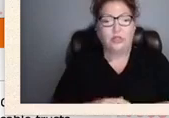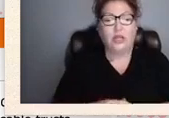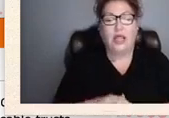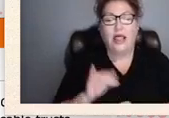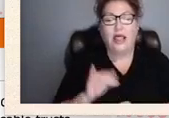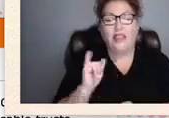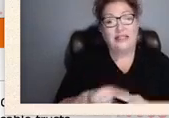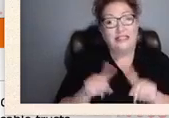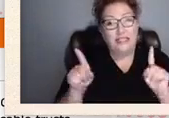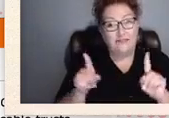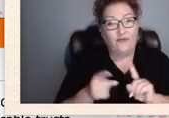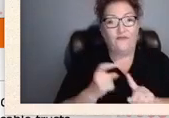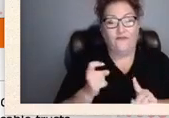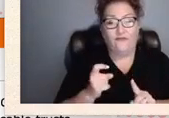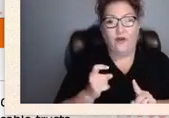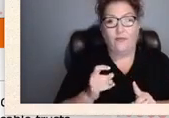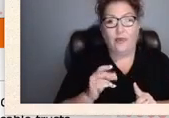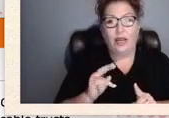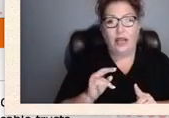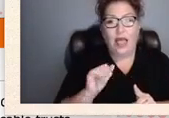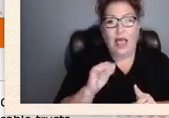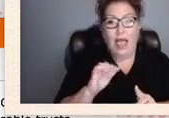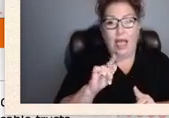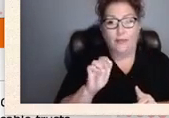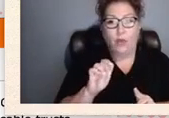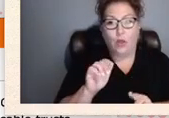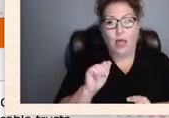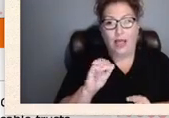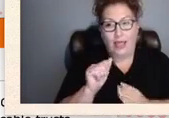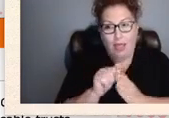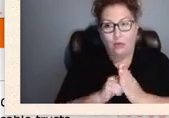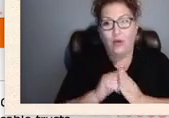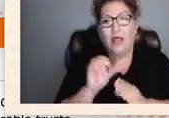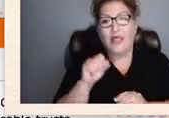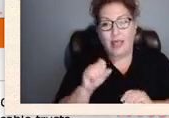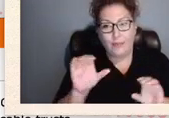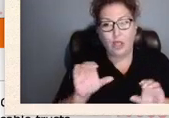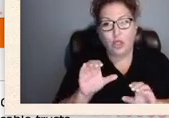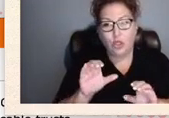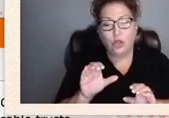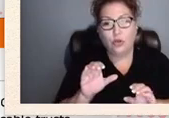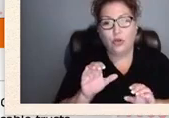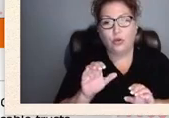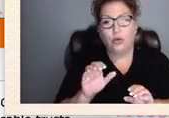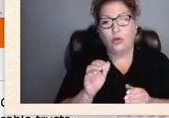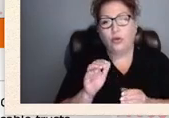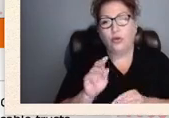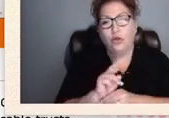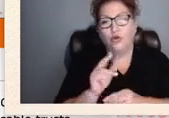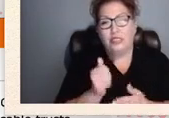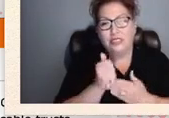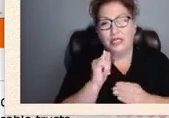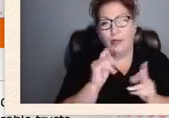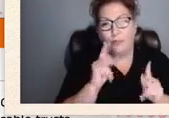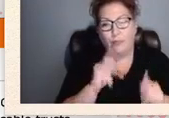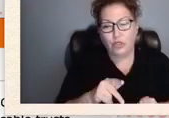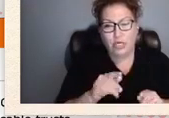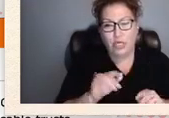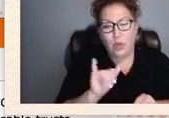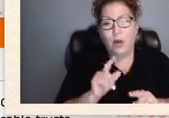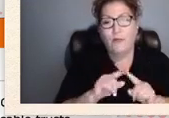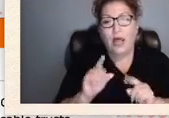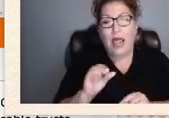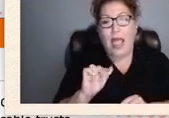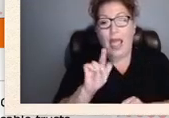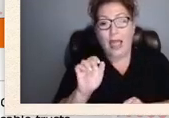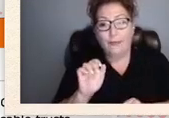ABLE account. ABLE accounts can be used to assist that as well, but ABLE accounts also have certain